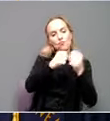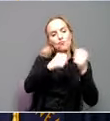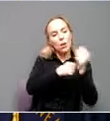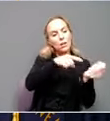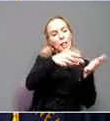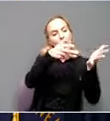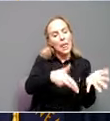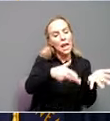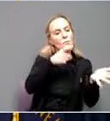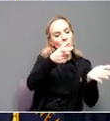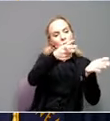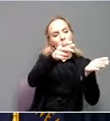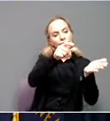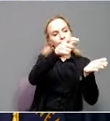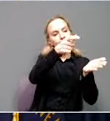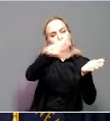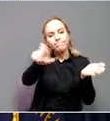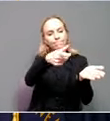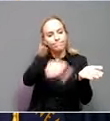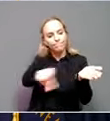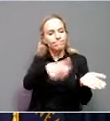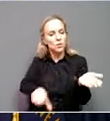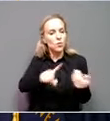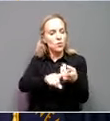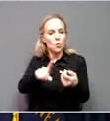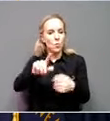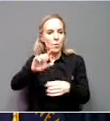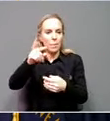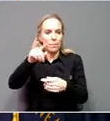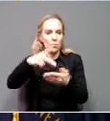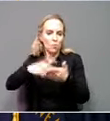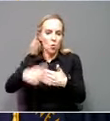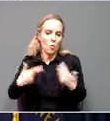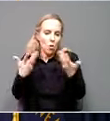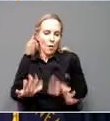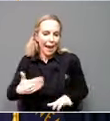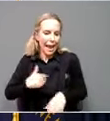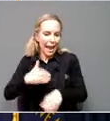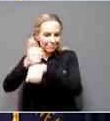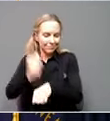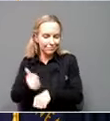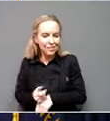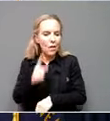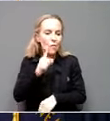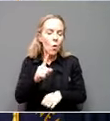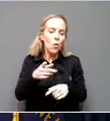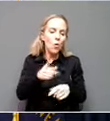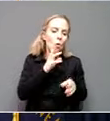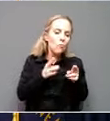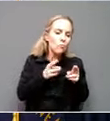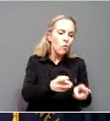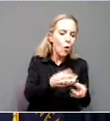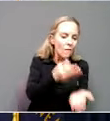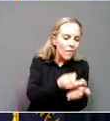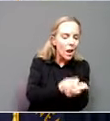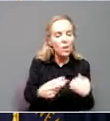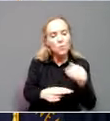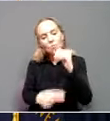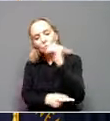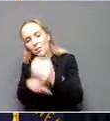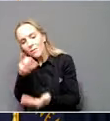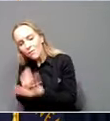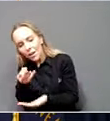it'll increase the road fund for roads and bridges. And then other pieces will be new, likely to go through the